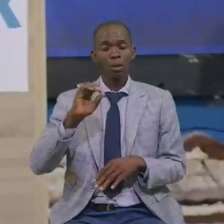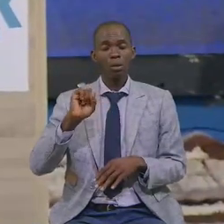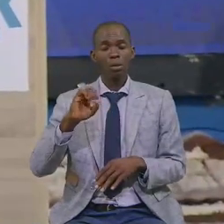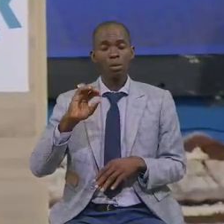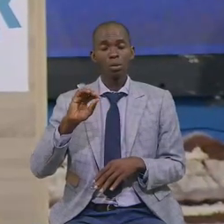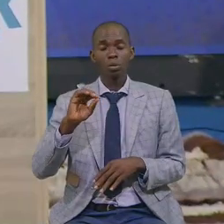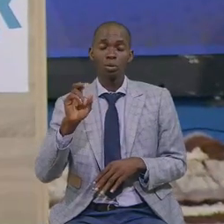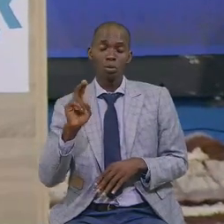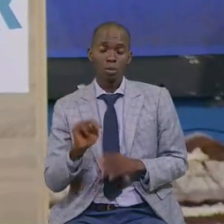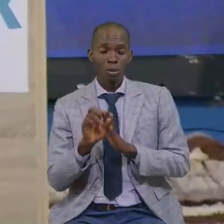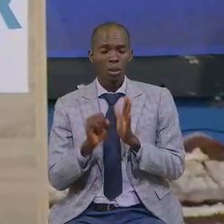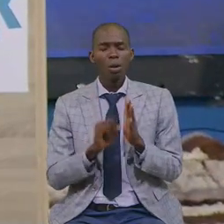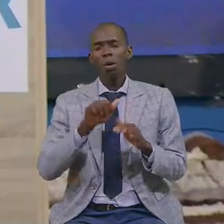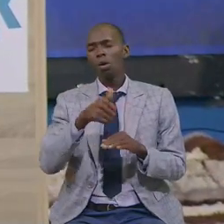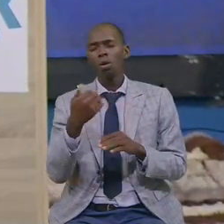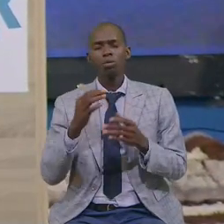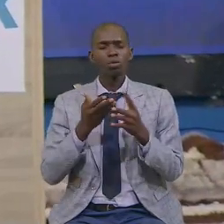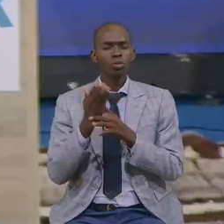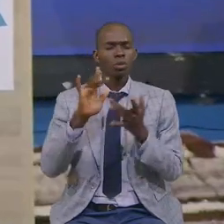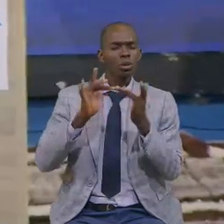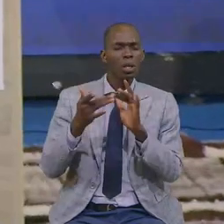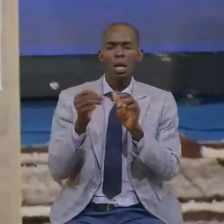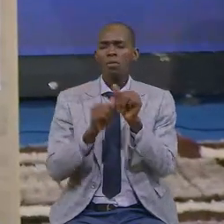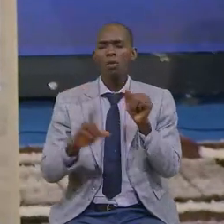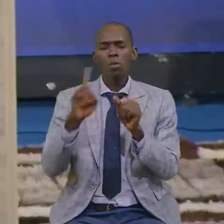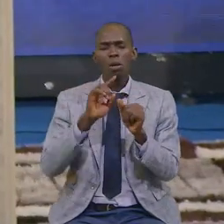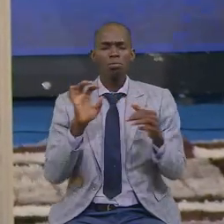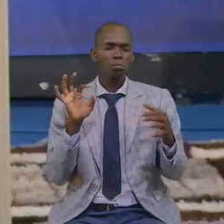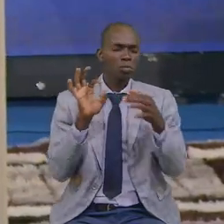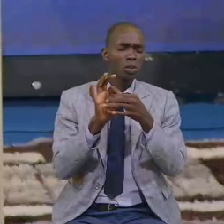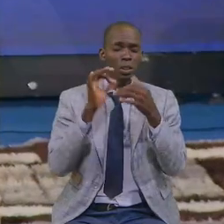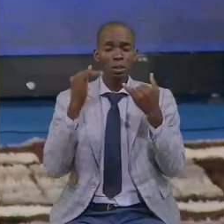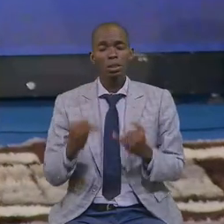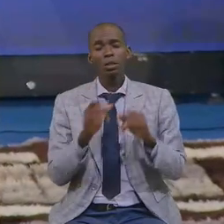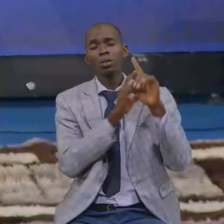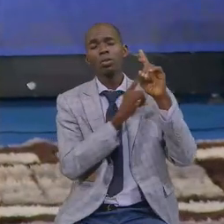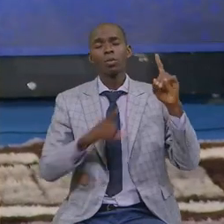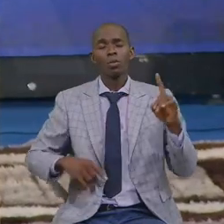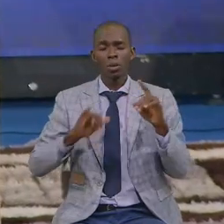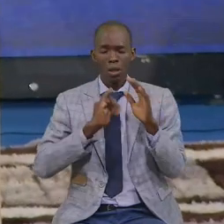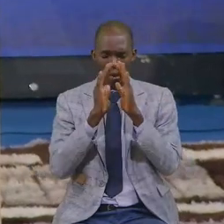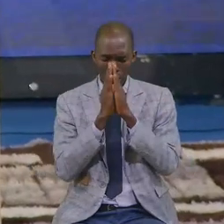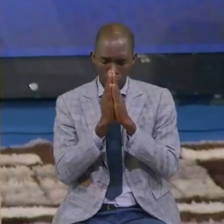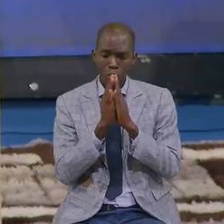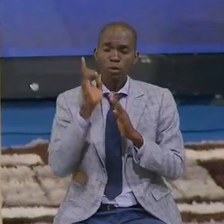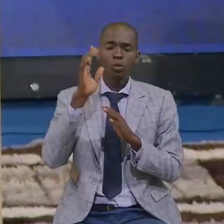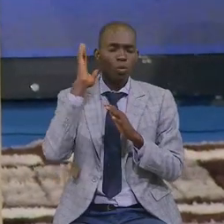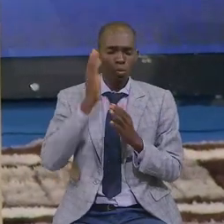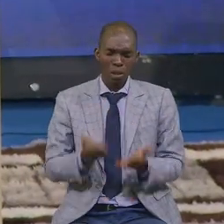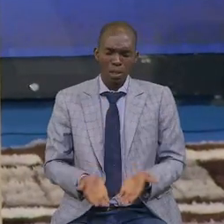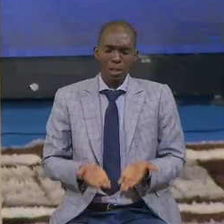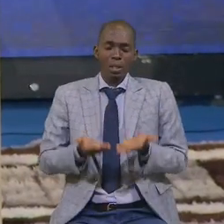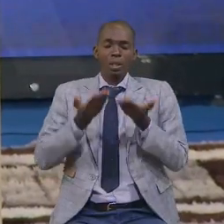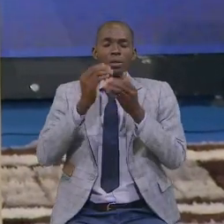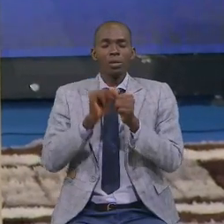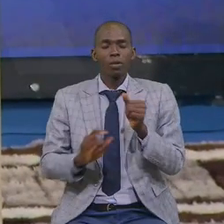there online, everywhere, connected now, Lord, I pray you will lead everyone